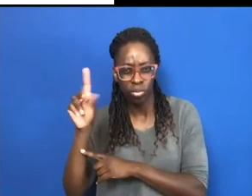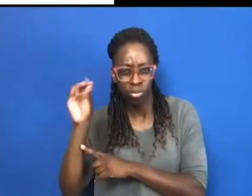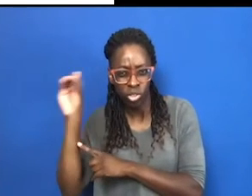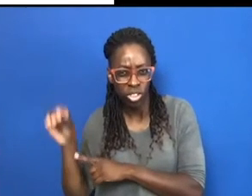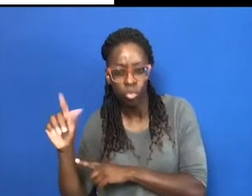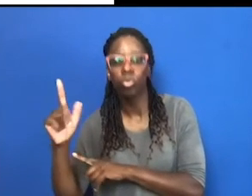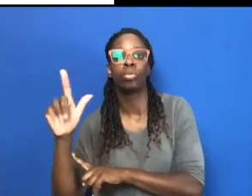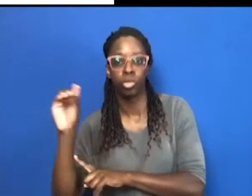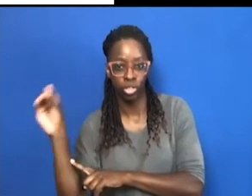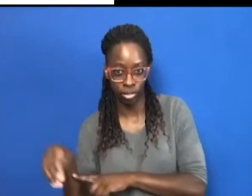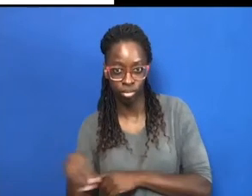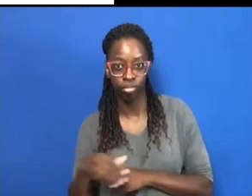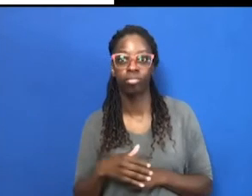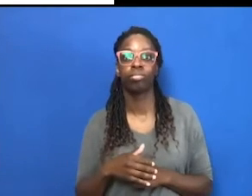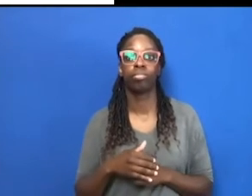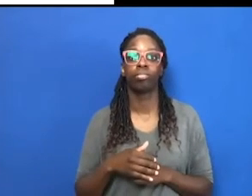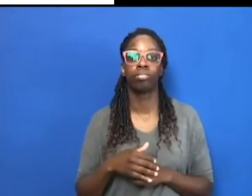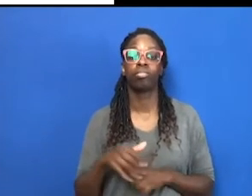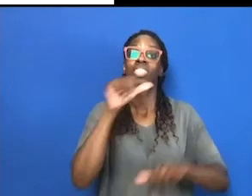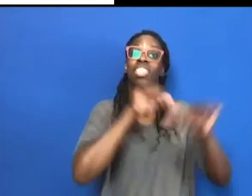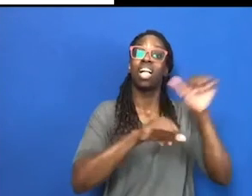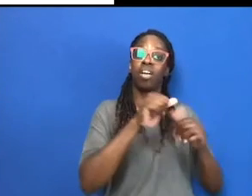and 15% in math.